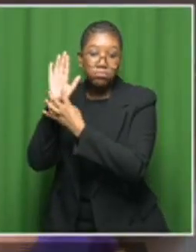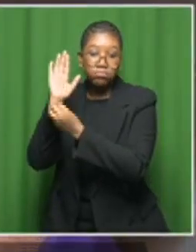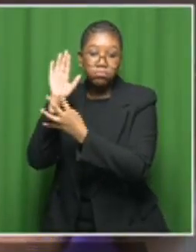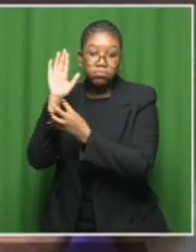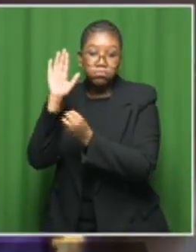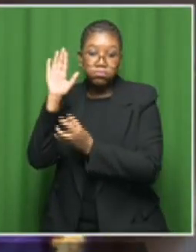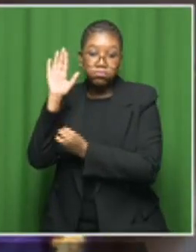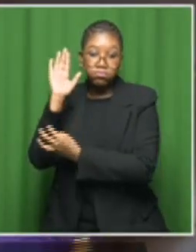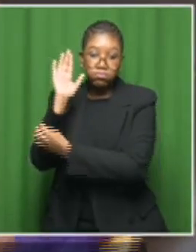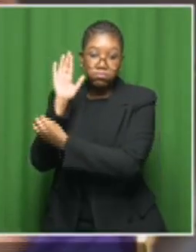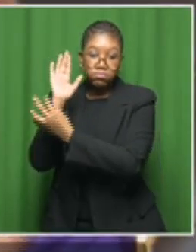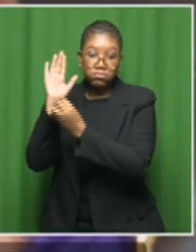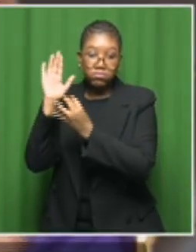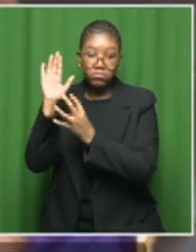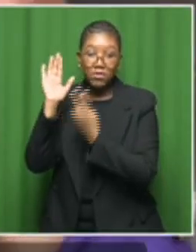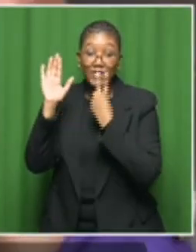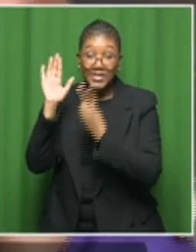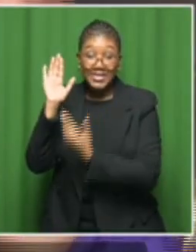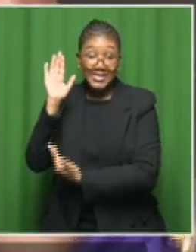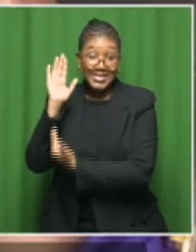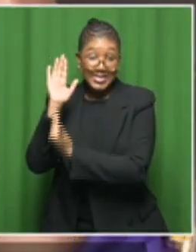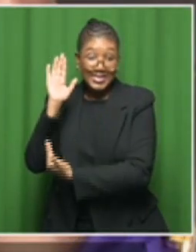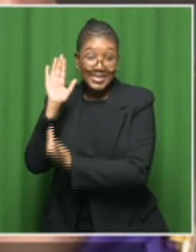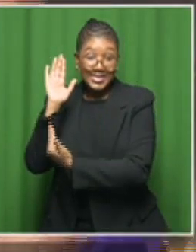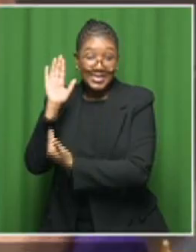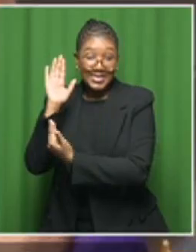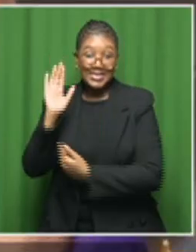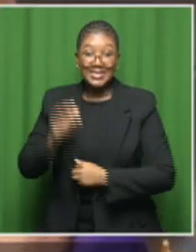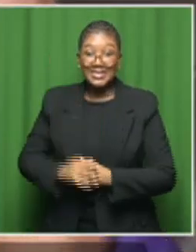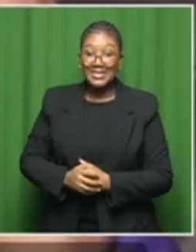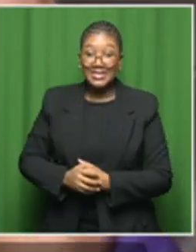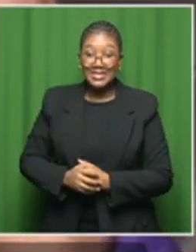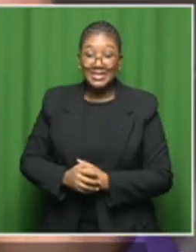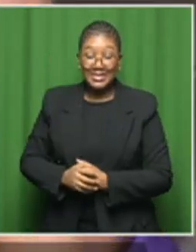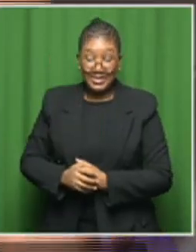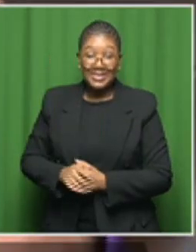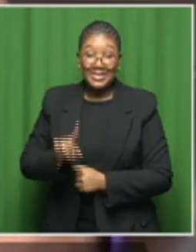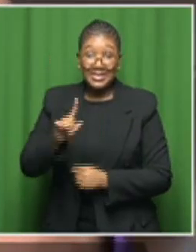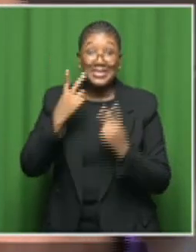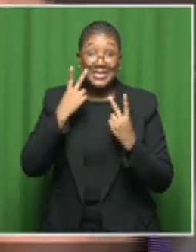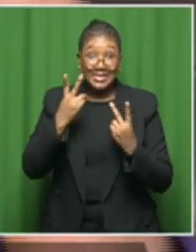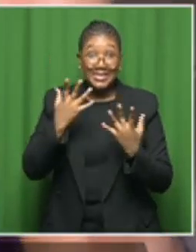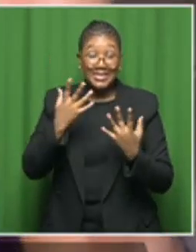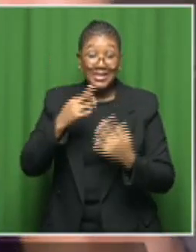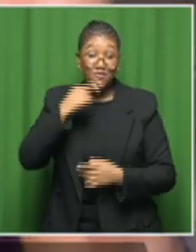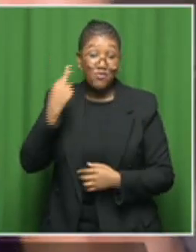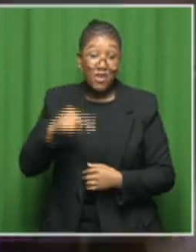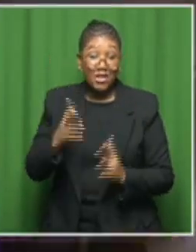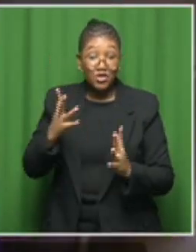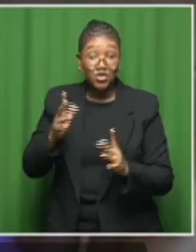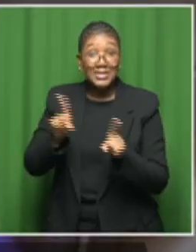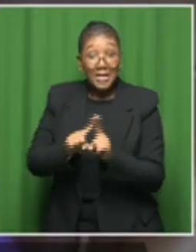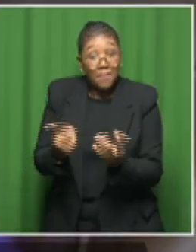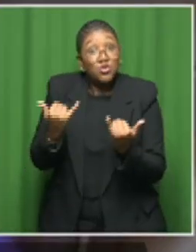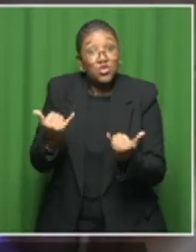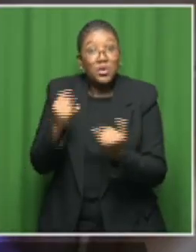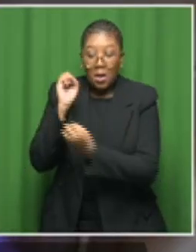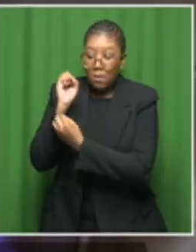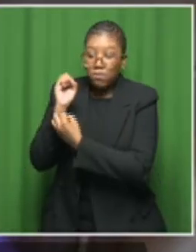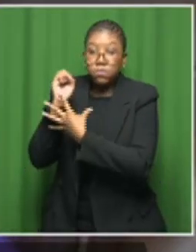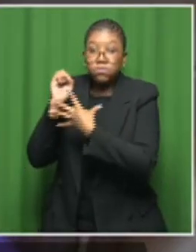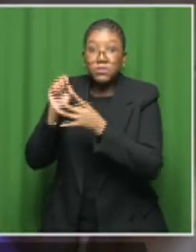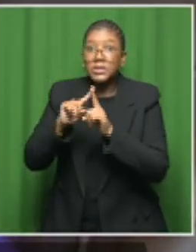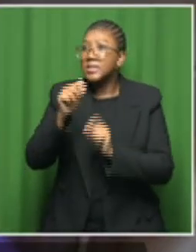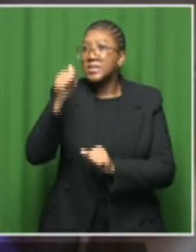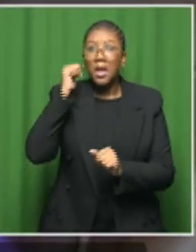my arm. Yeah, we can see that. So this is, the realities of lupus. I was completely fine